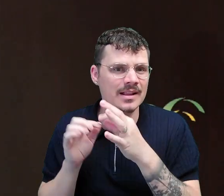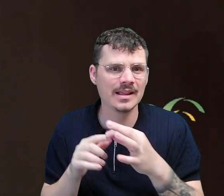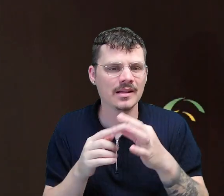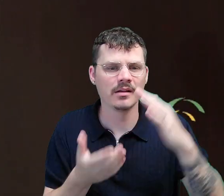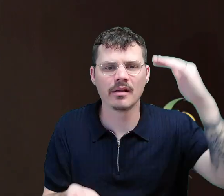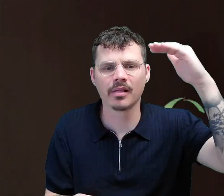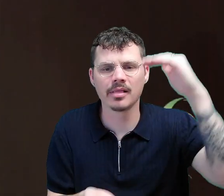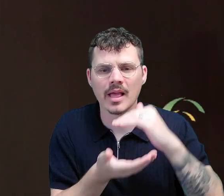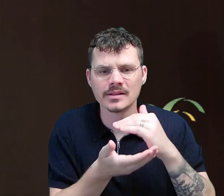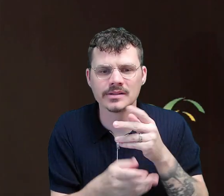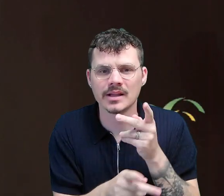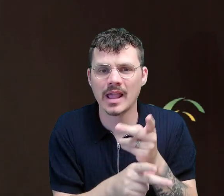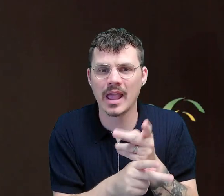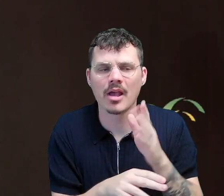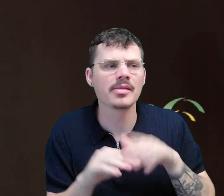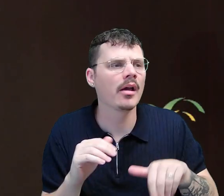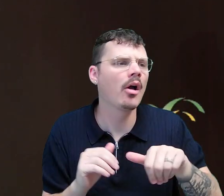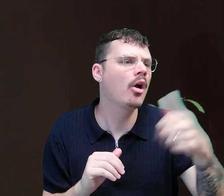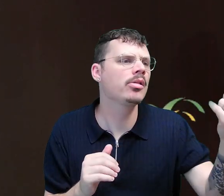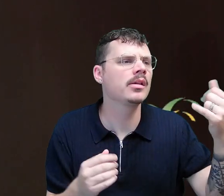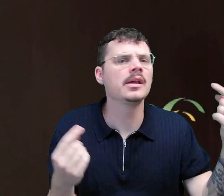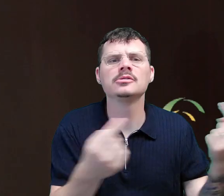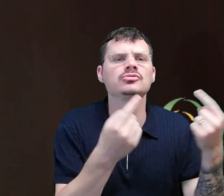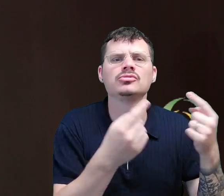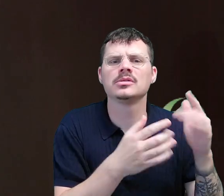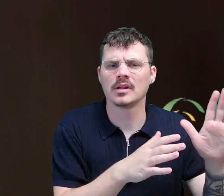less care than anybody else would get.